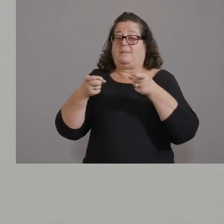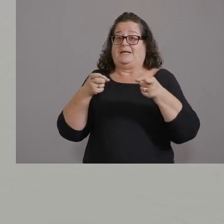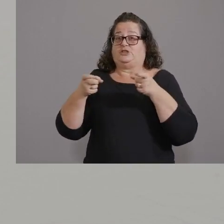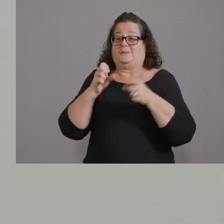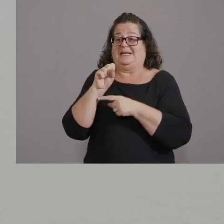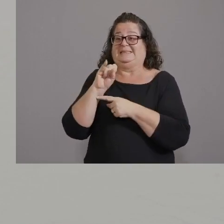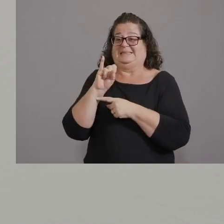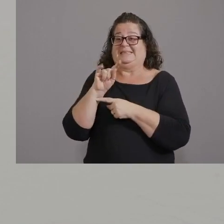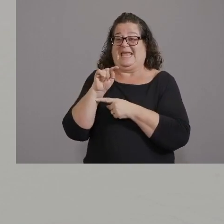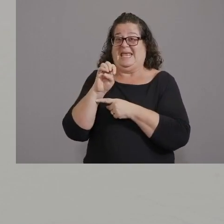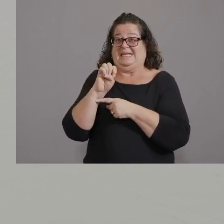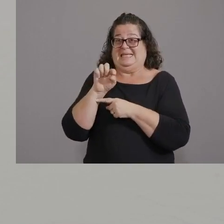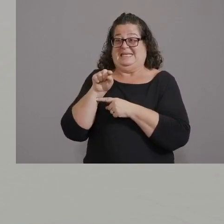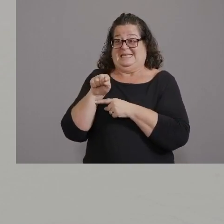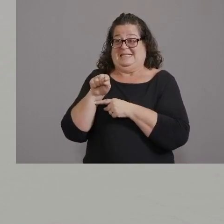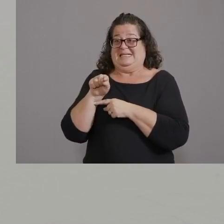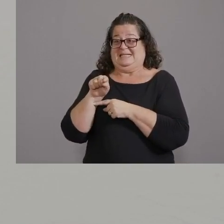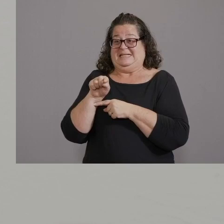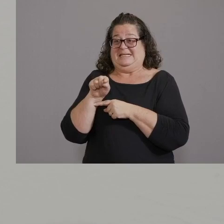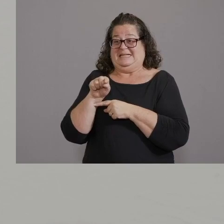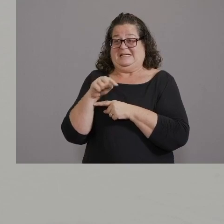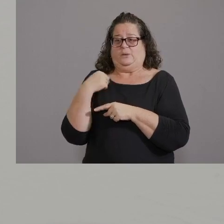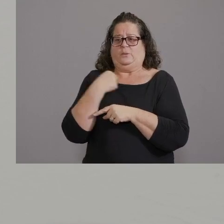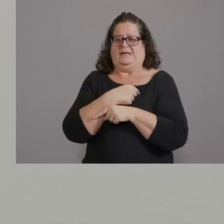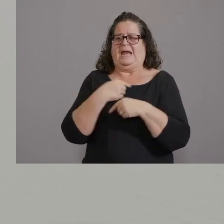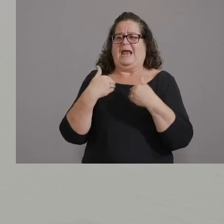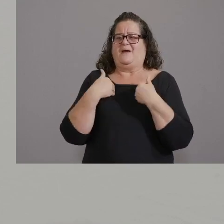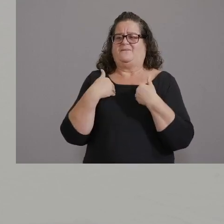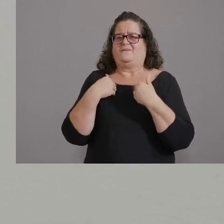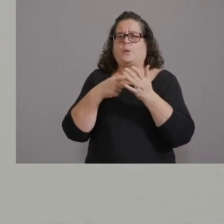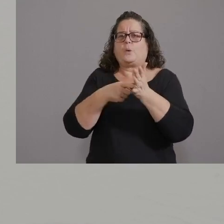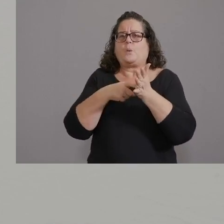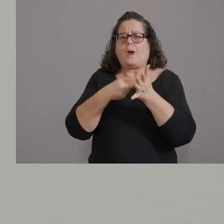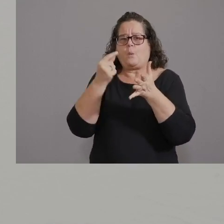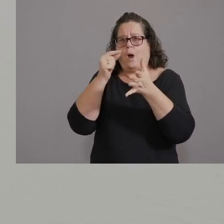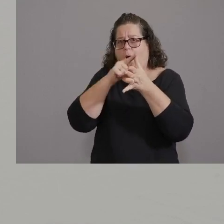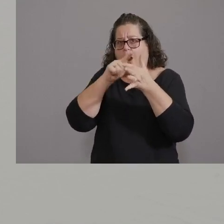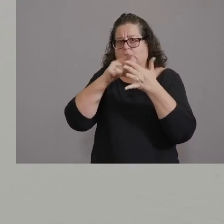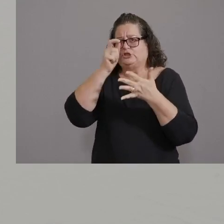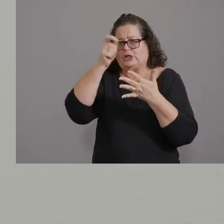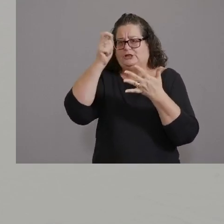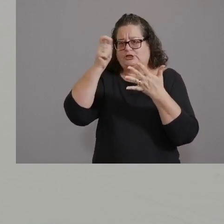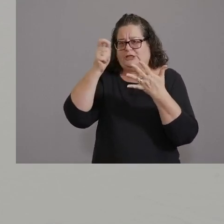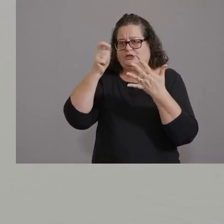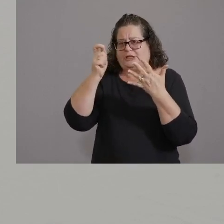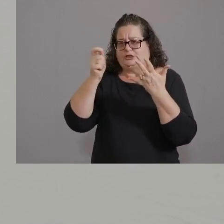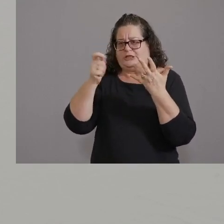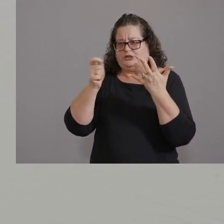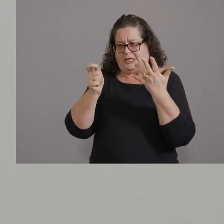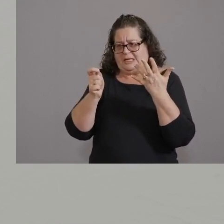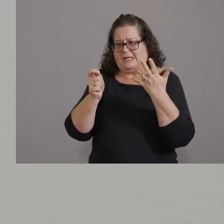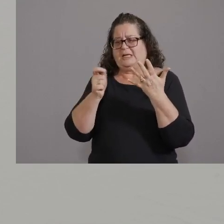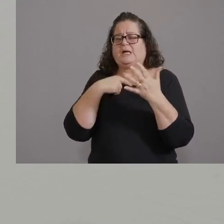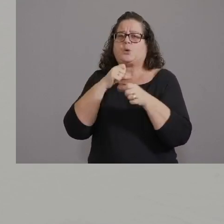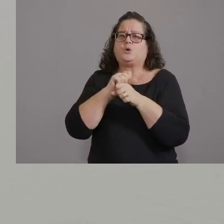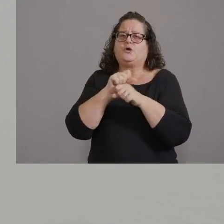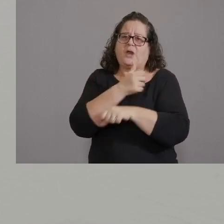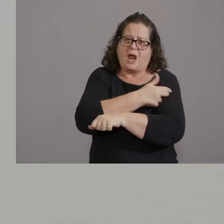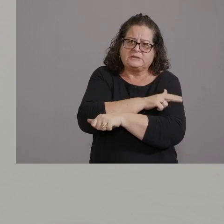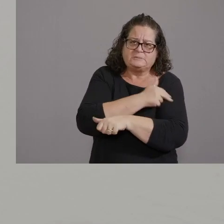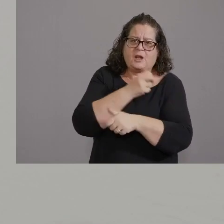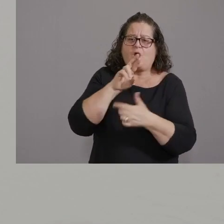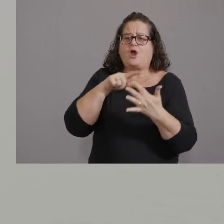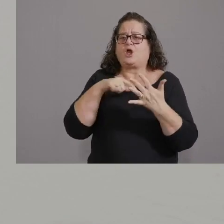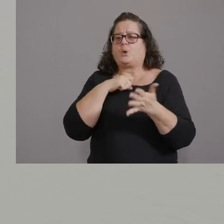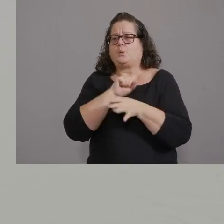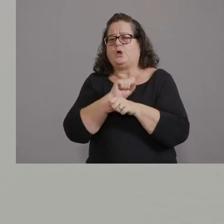like requirements that you have to check, like, yes, I'm a healthcare worker, or no, so that we can screen to make sure that you fit one of the